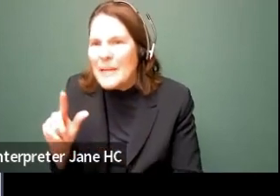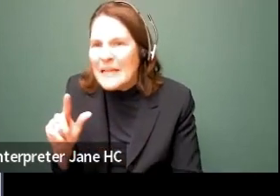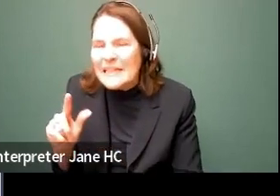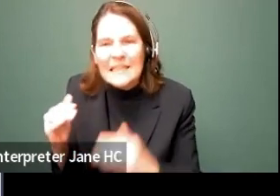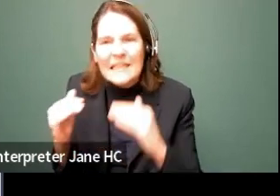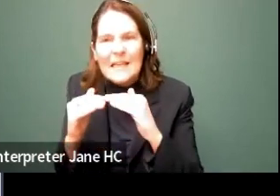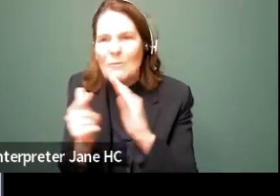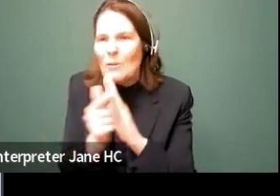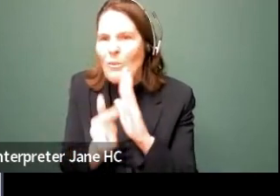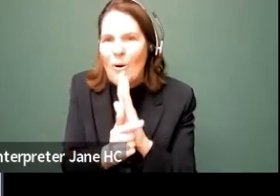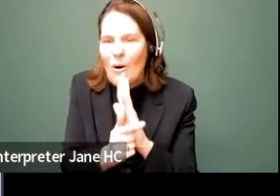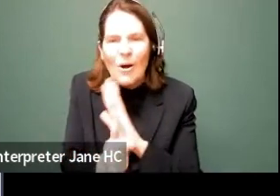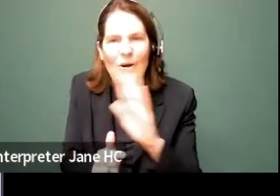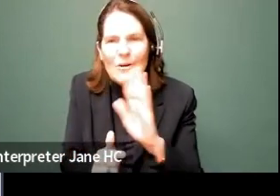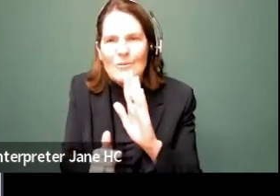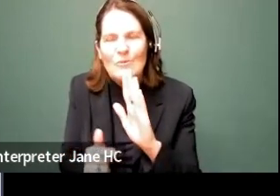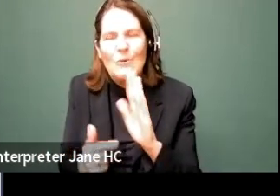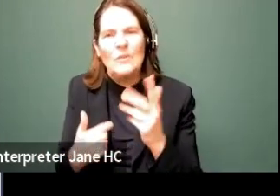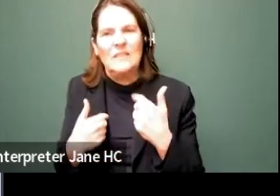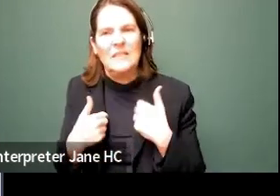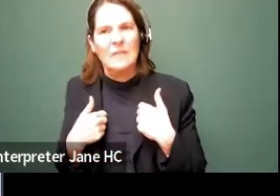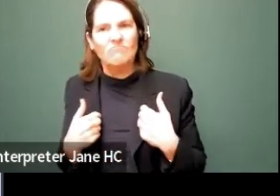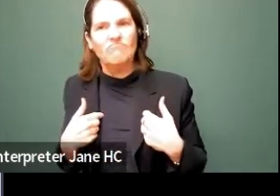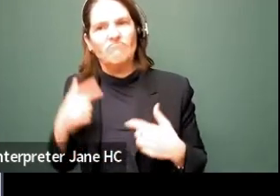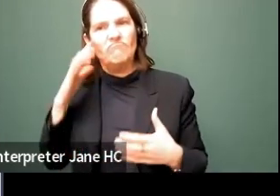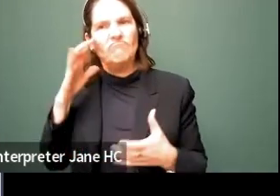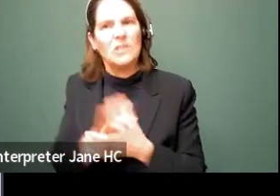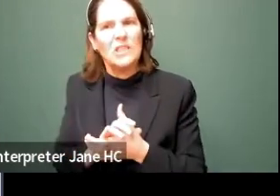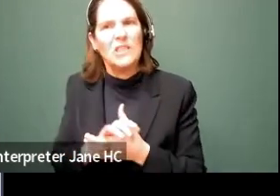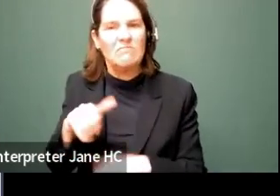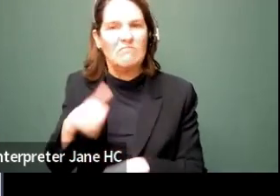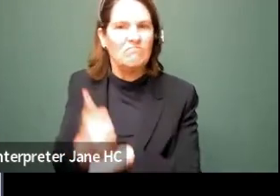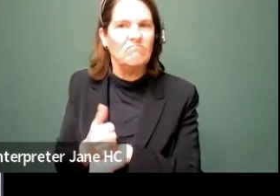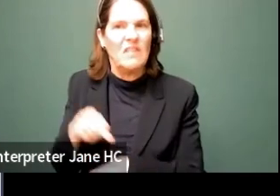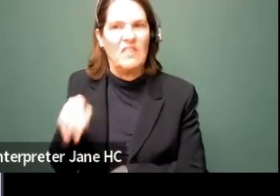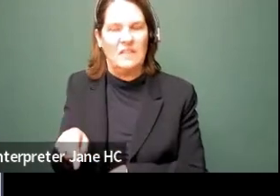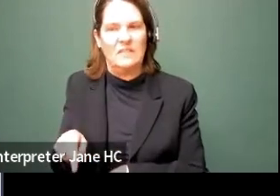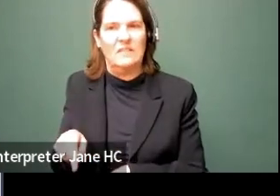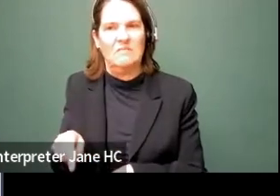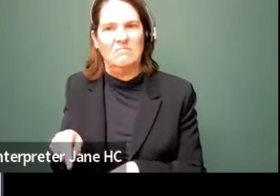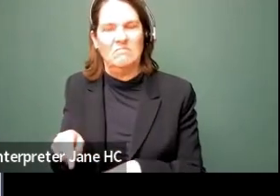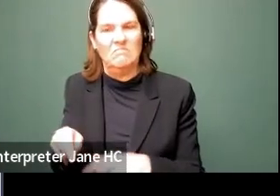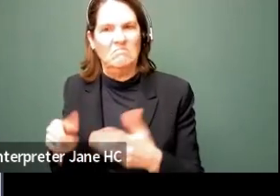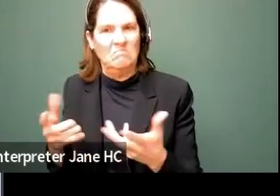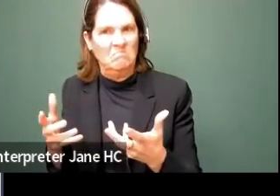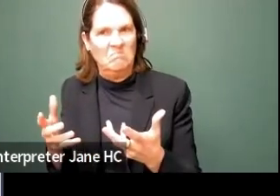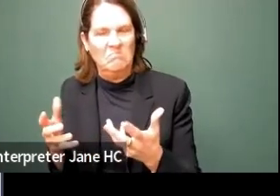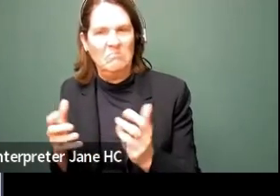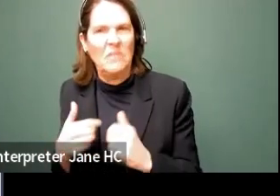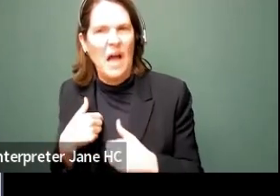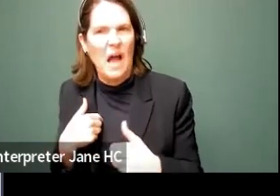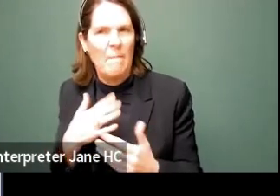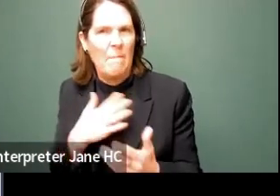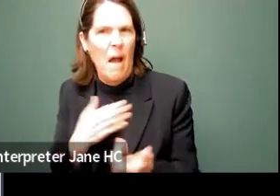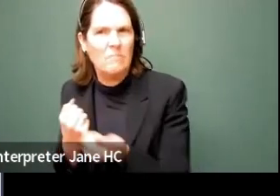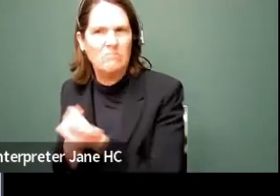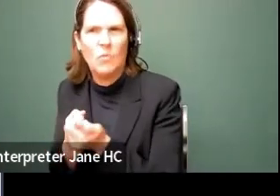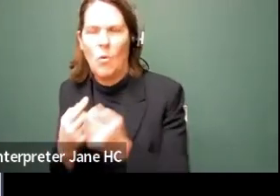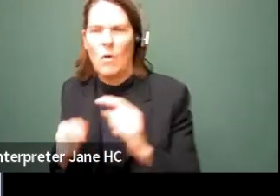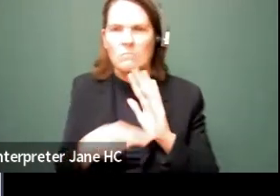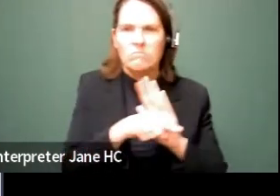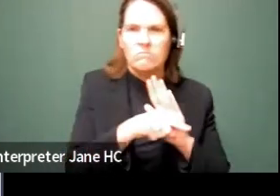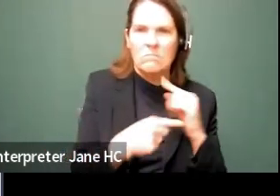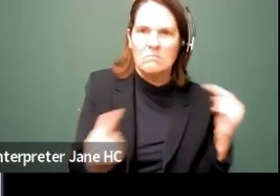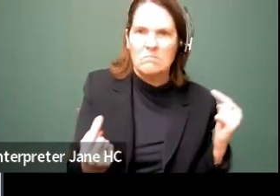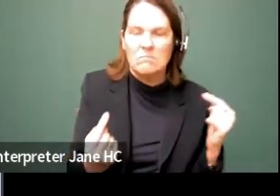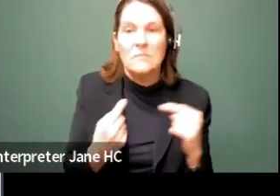law. It's more like staking out a position on an issue or something similar to that, where it goes through